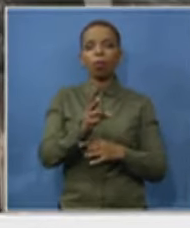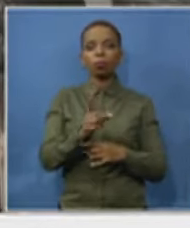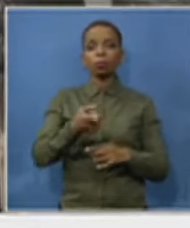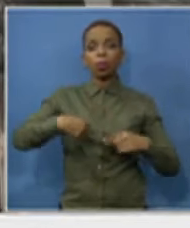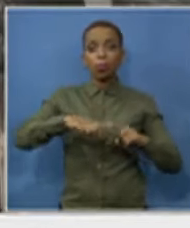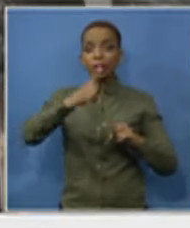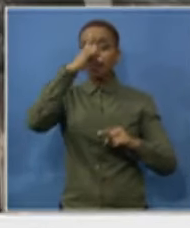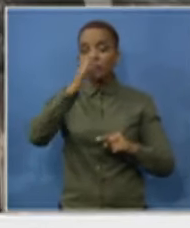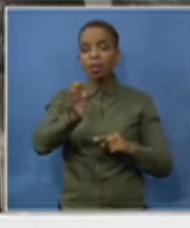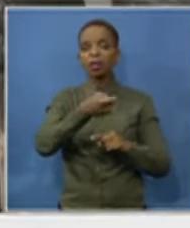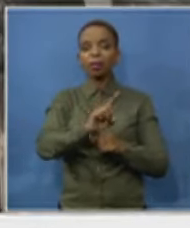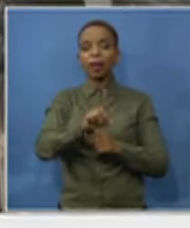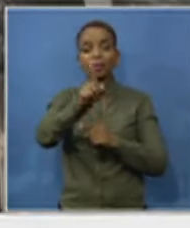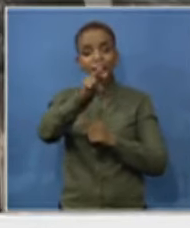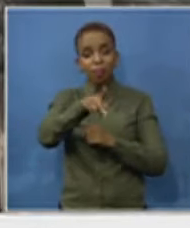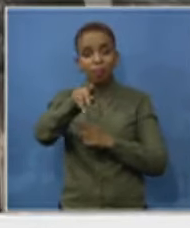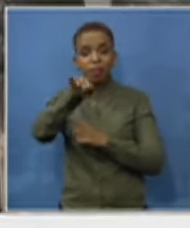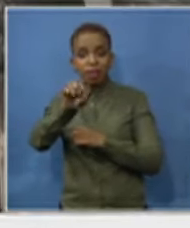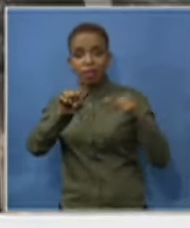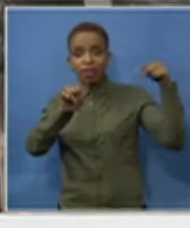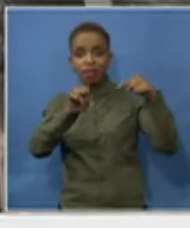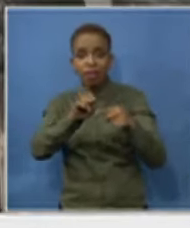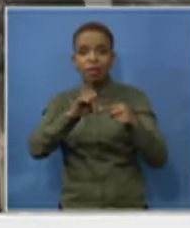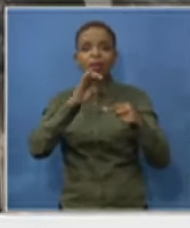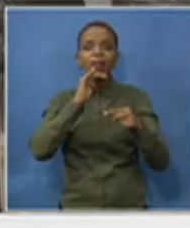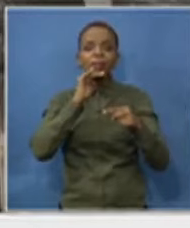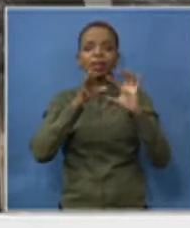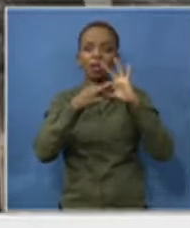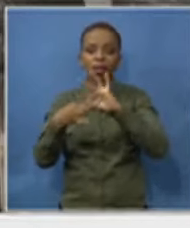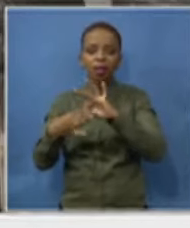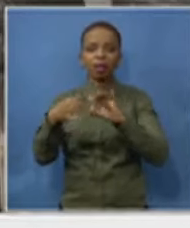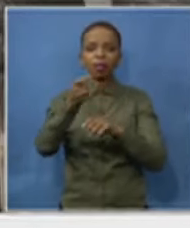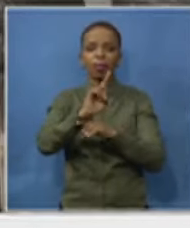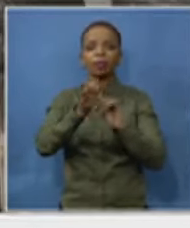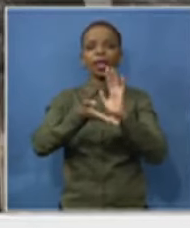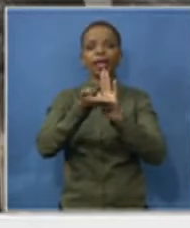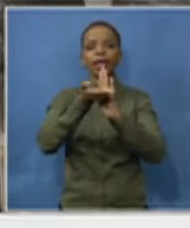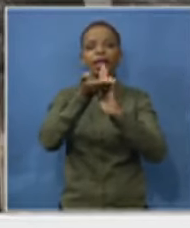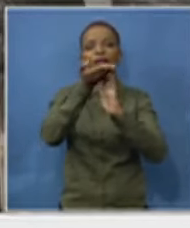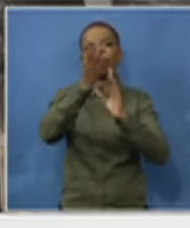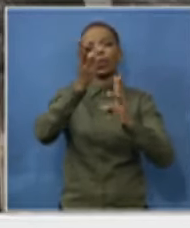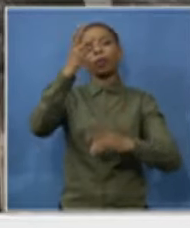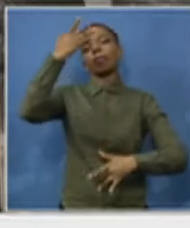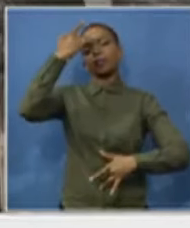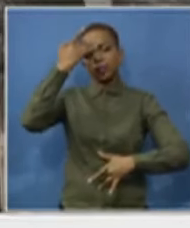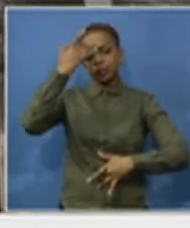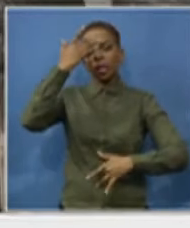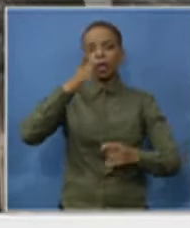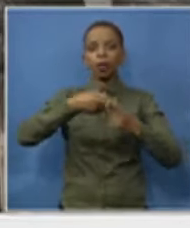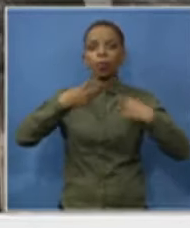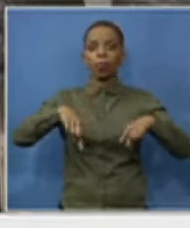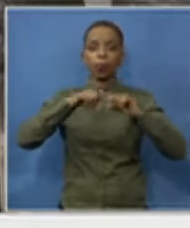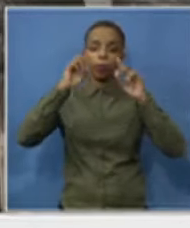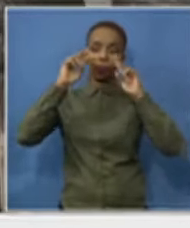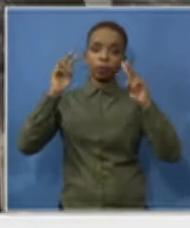supply of personal protective equipment is related to the increase in infection rates that we have seen